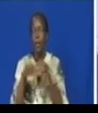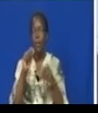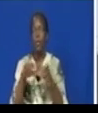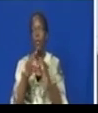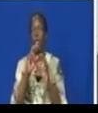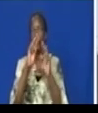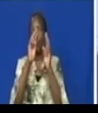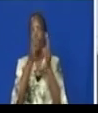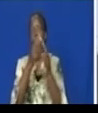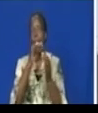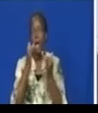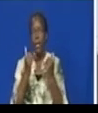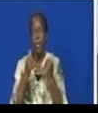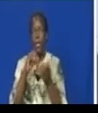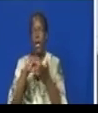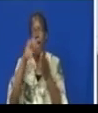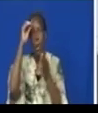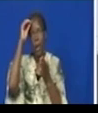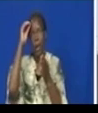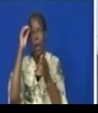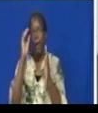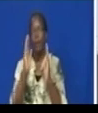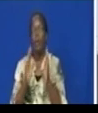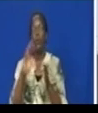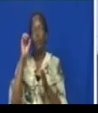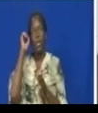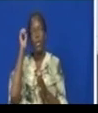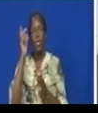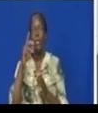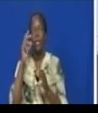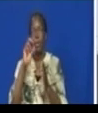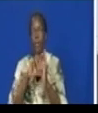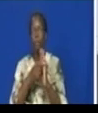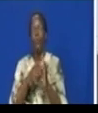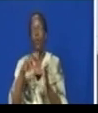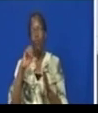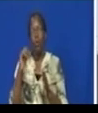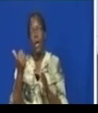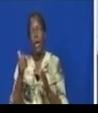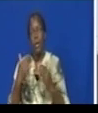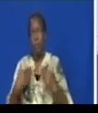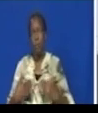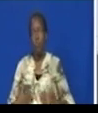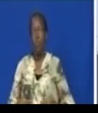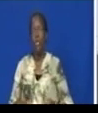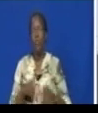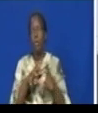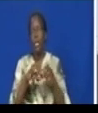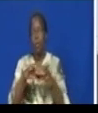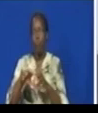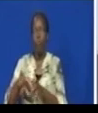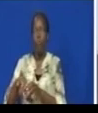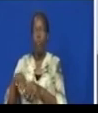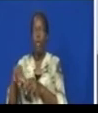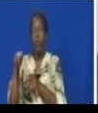learner to understand that for any body to maintain movement on